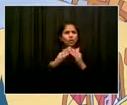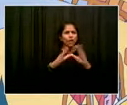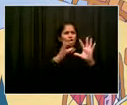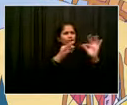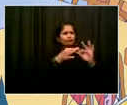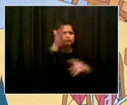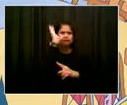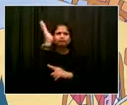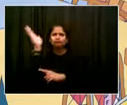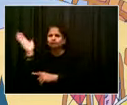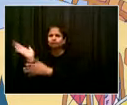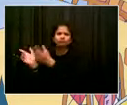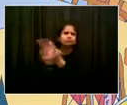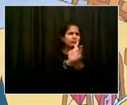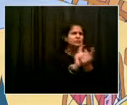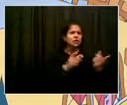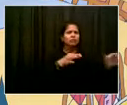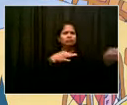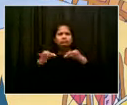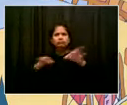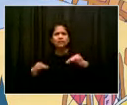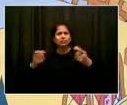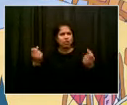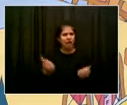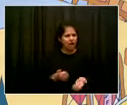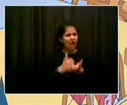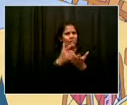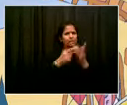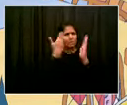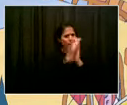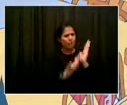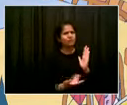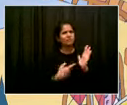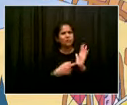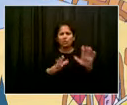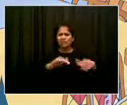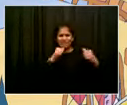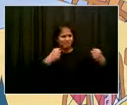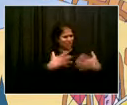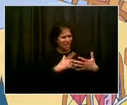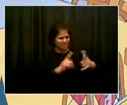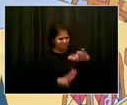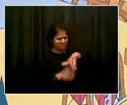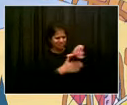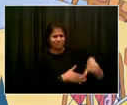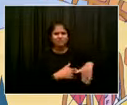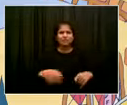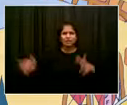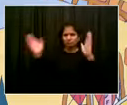helping people understand the facts and get them vaccinated. My pleasure to introduce Assemblymember Karina Reyes.